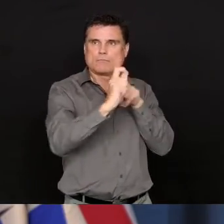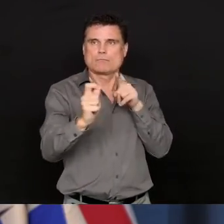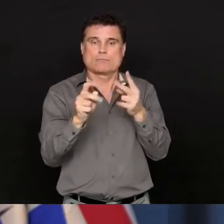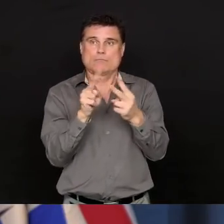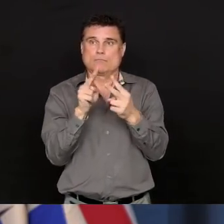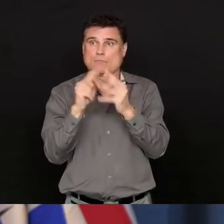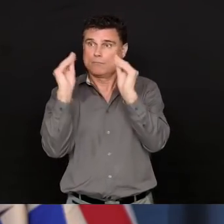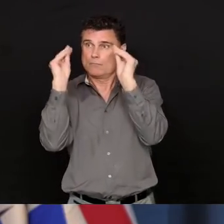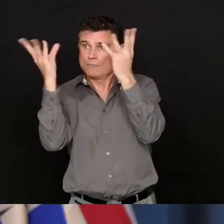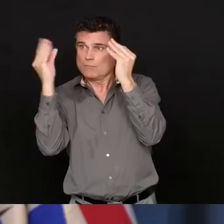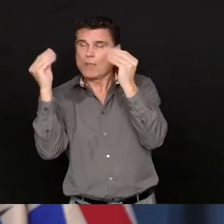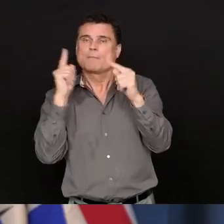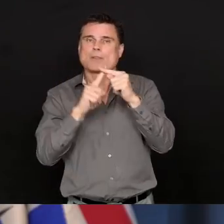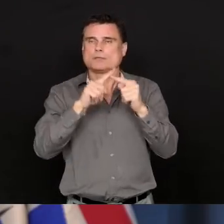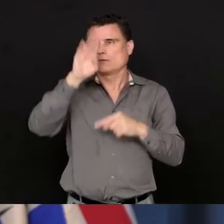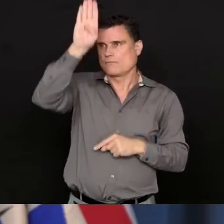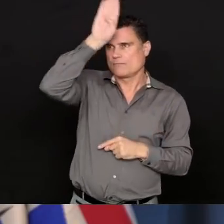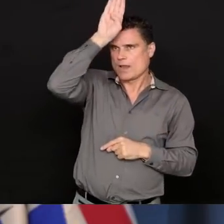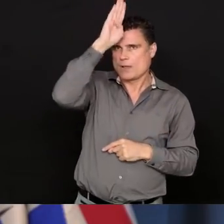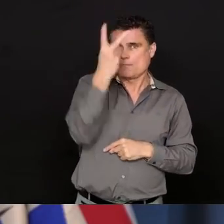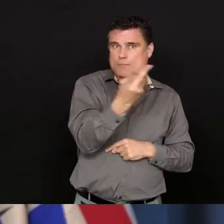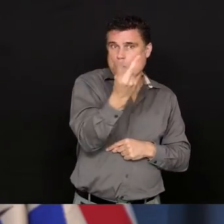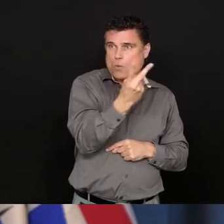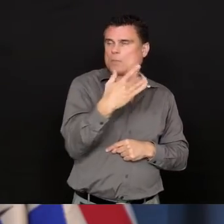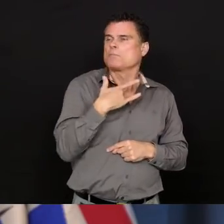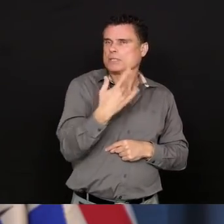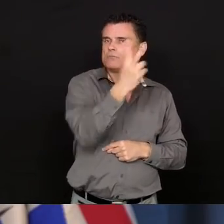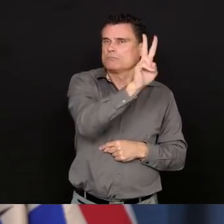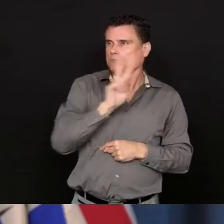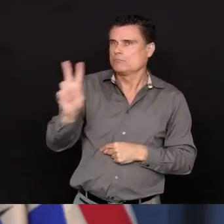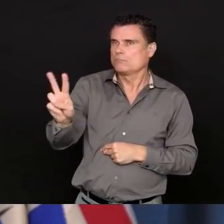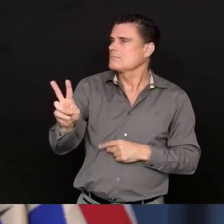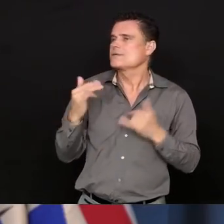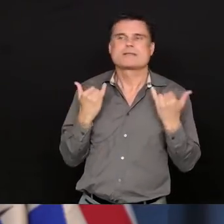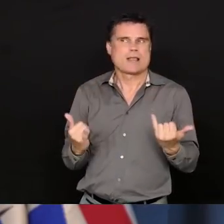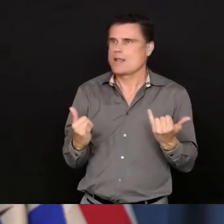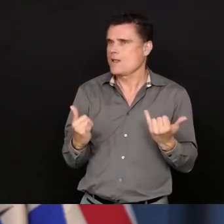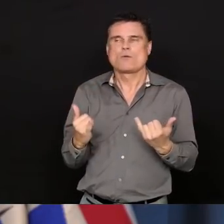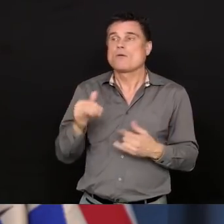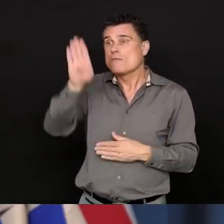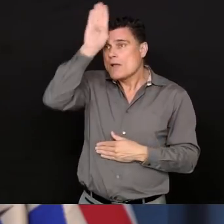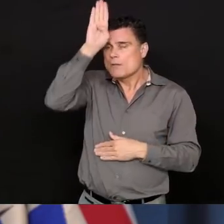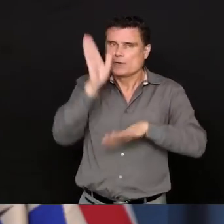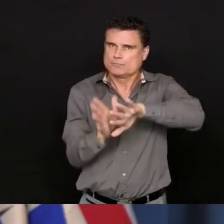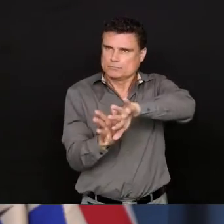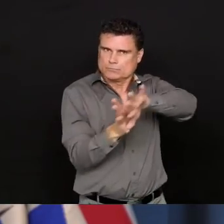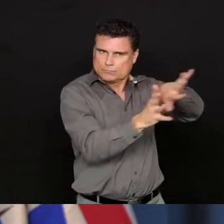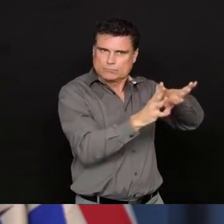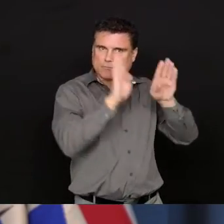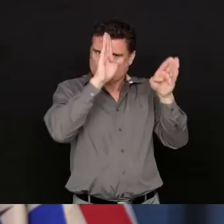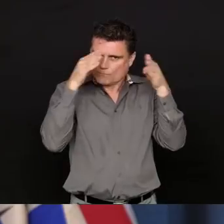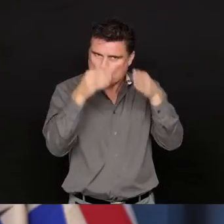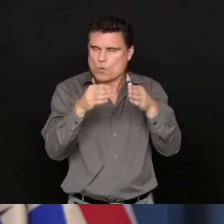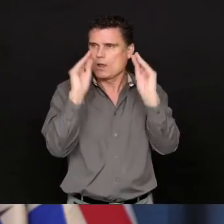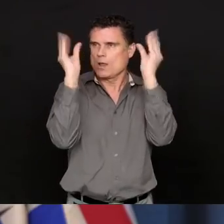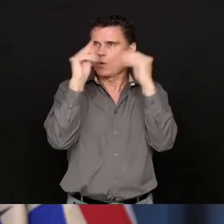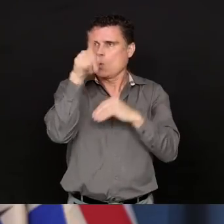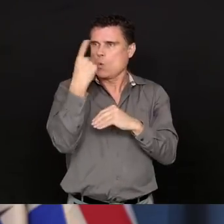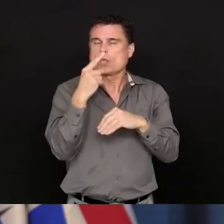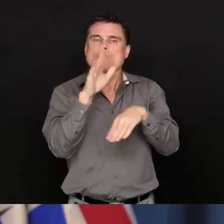first dispatched to medical calls. I will also say, and we've said that a number of times, that the